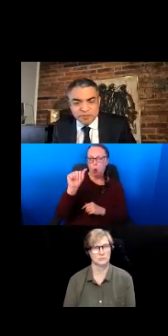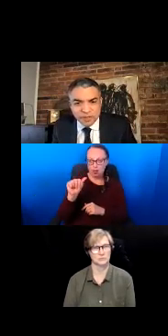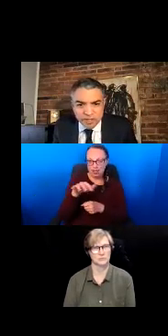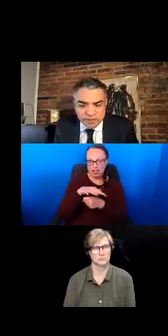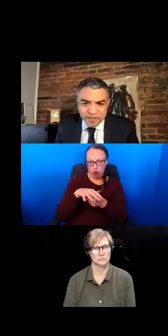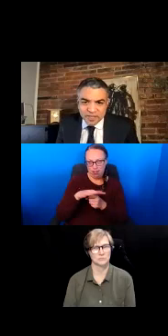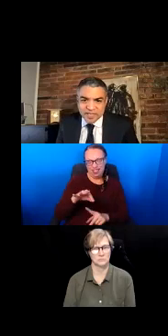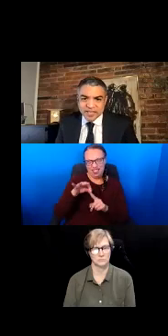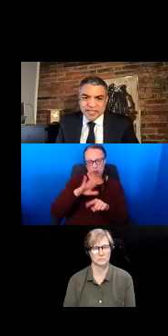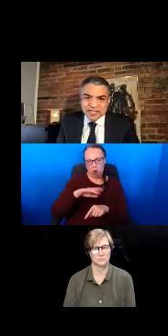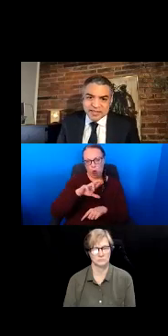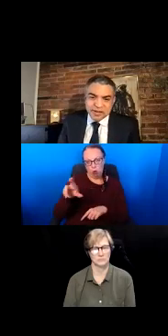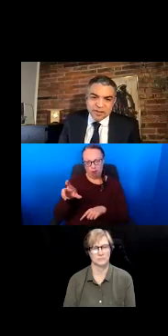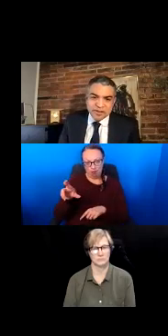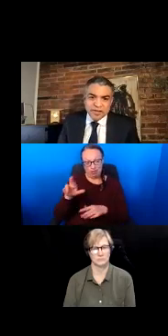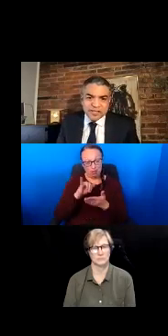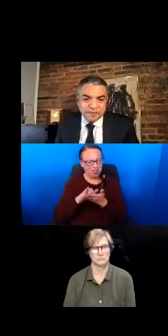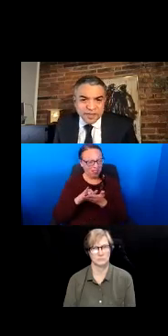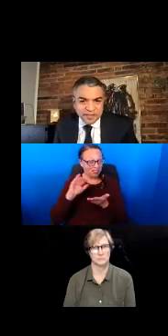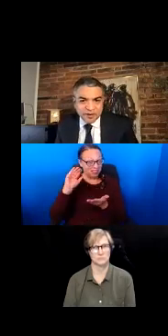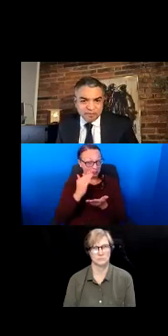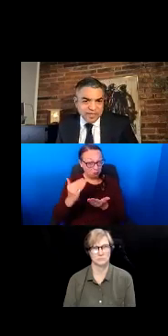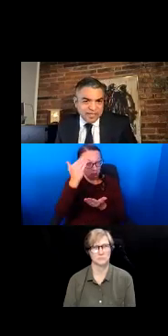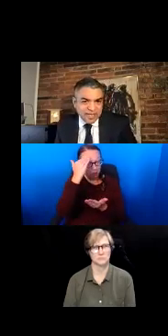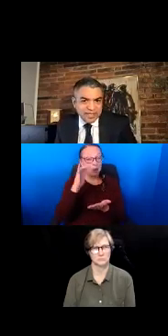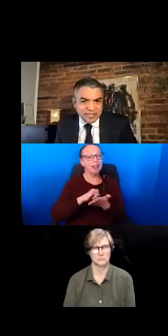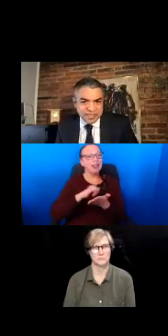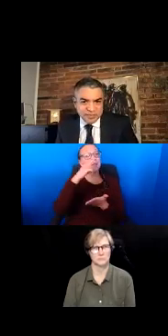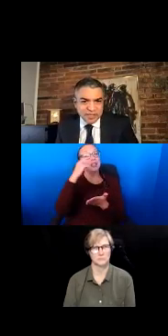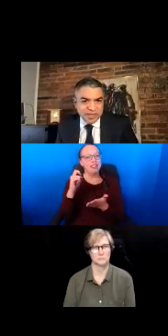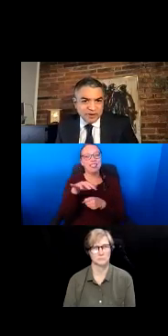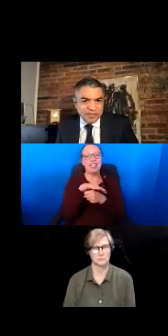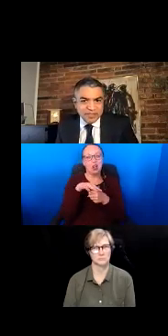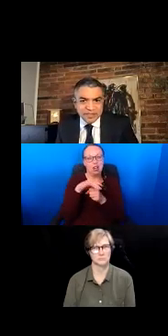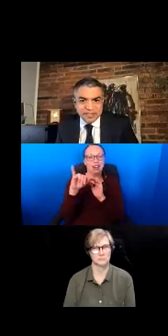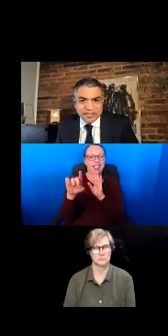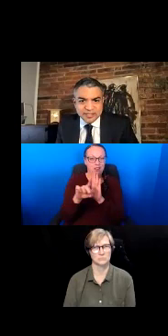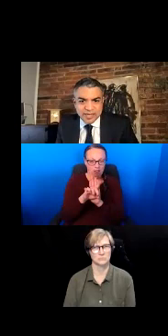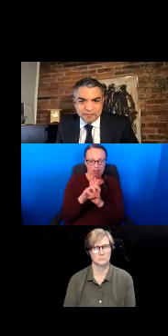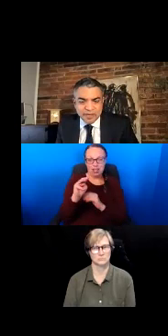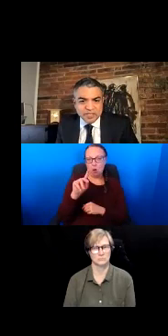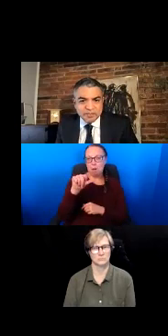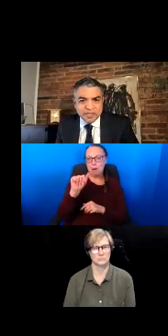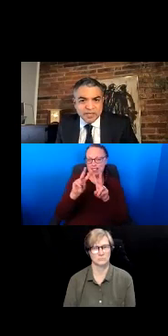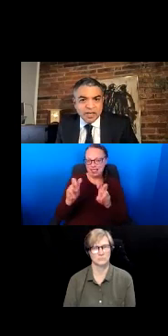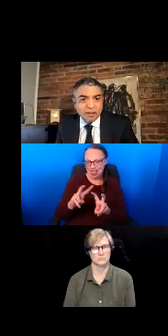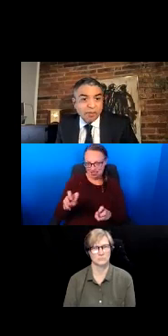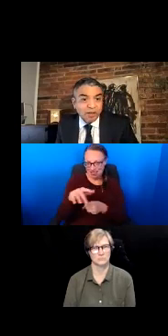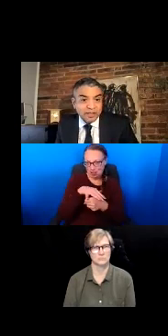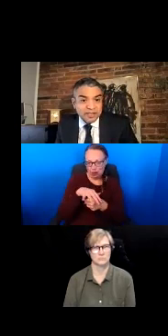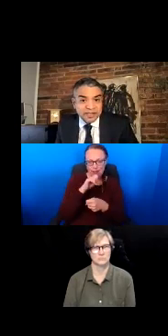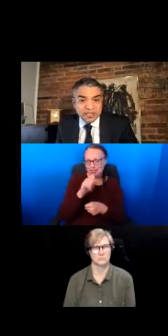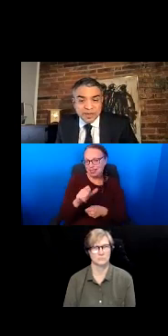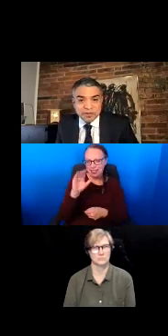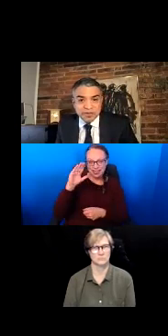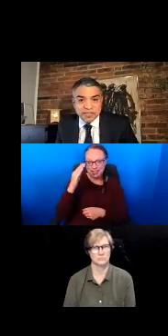sound familiar, it's because that's the same area that we identified in our meta-analysis as being an area that didn't seem to be